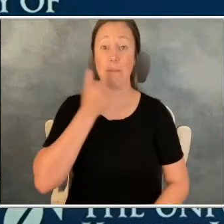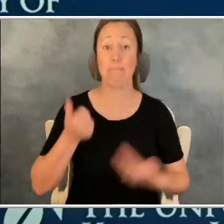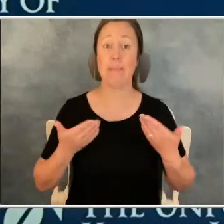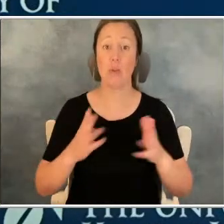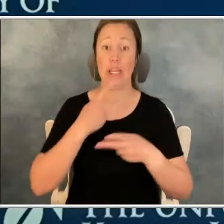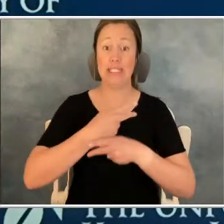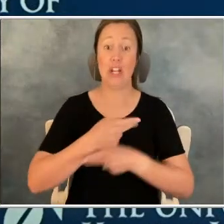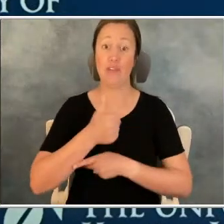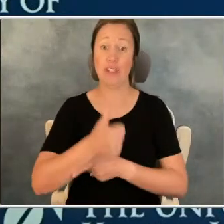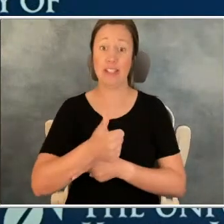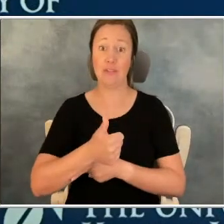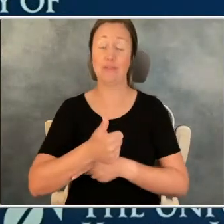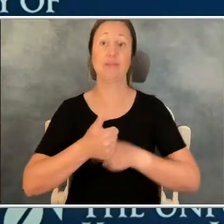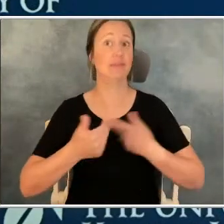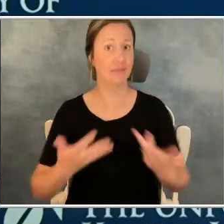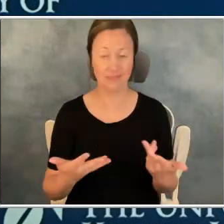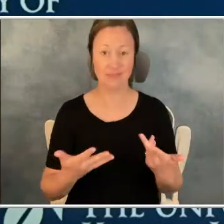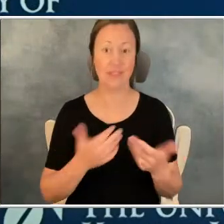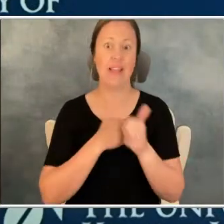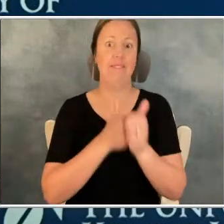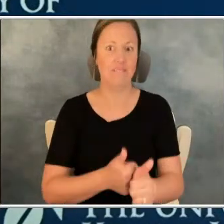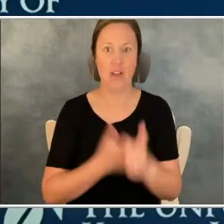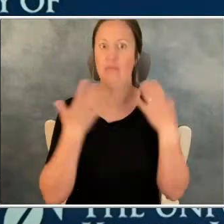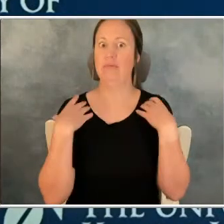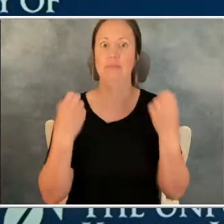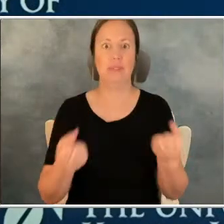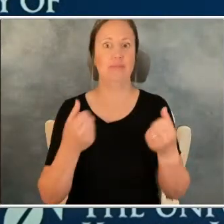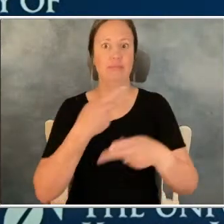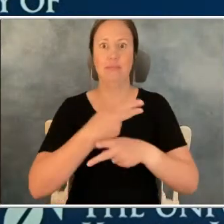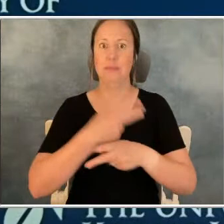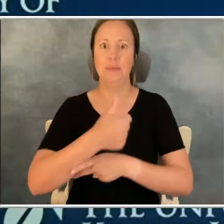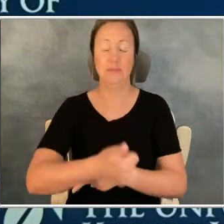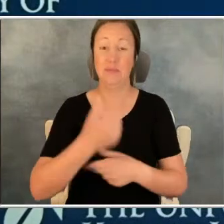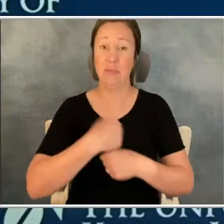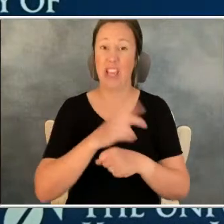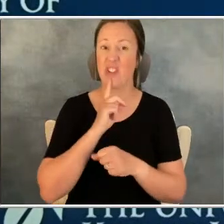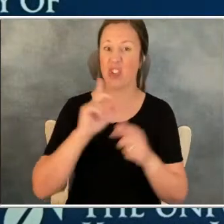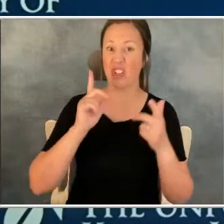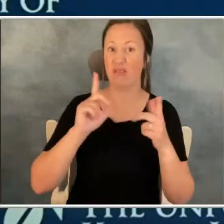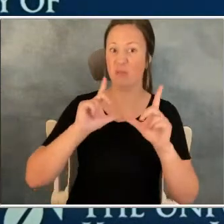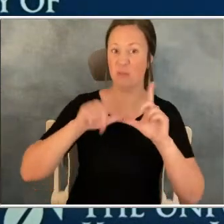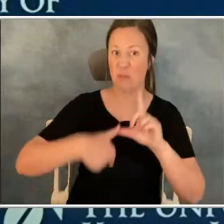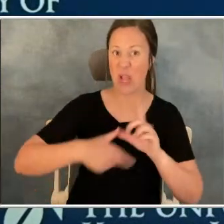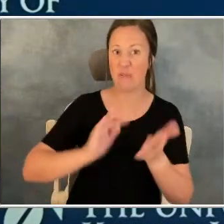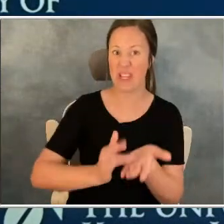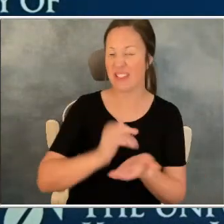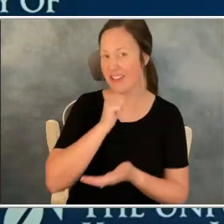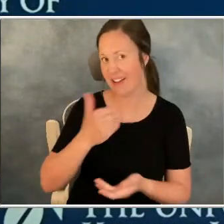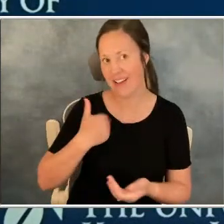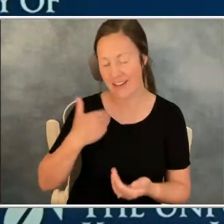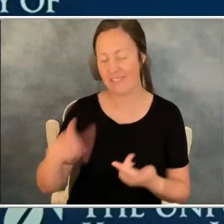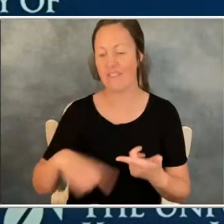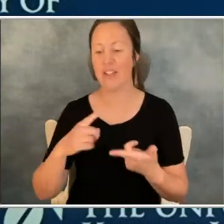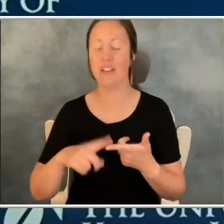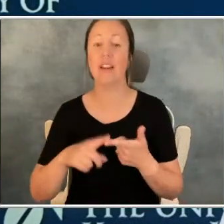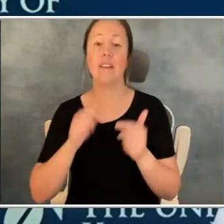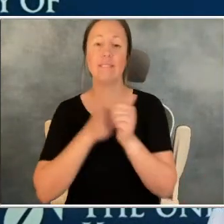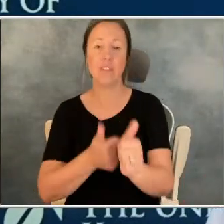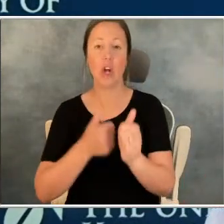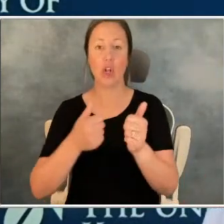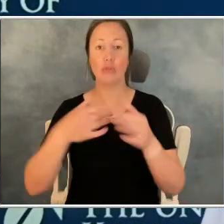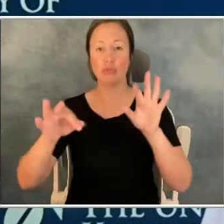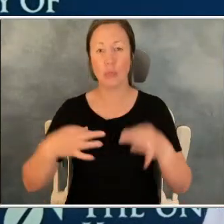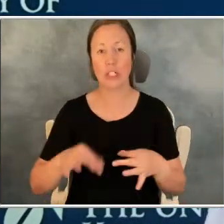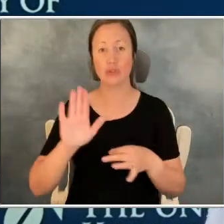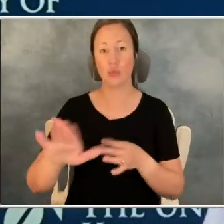care of yourself. And whether that's making sure you don't have expired drugs in your cabinet, making sure you're following the directions on the prescriptions, whether you're